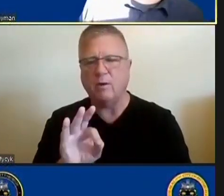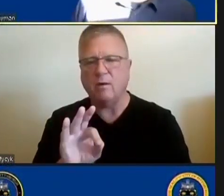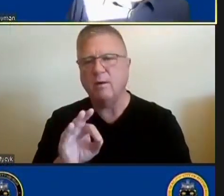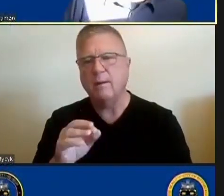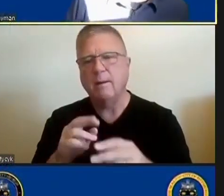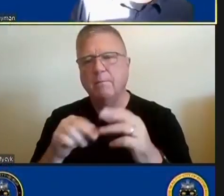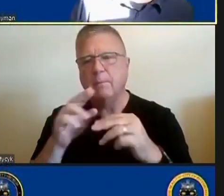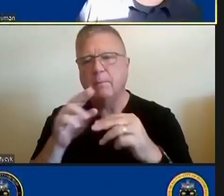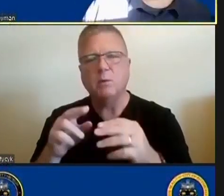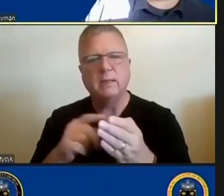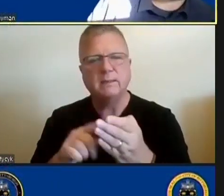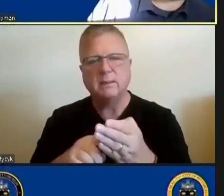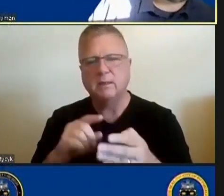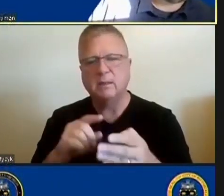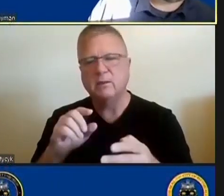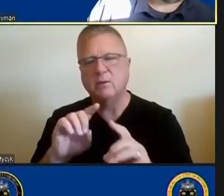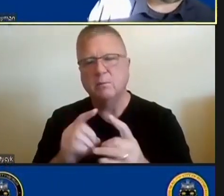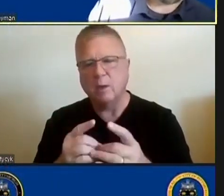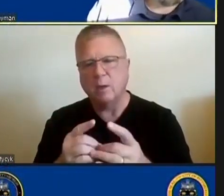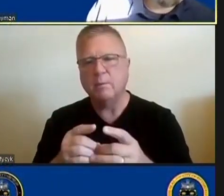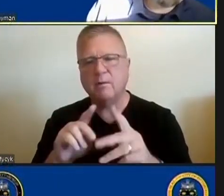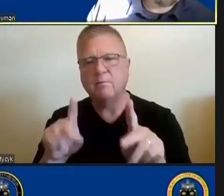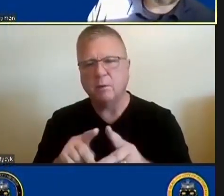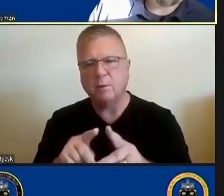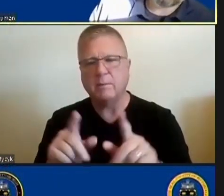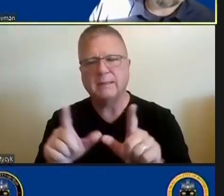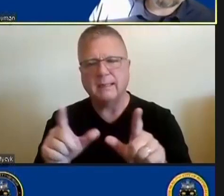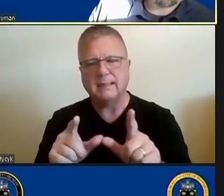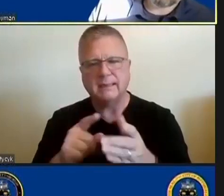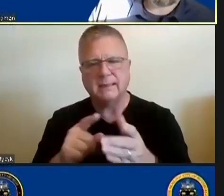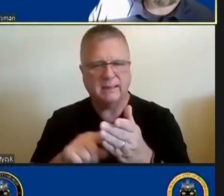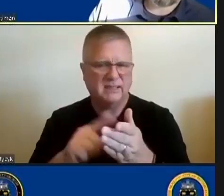Permits, Licenses, and Inspections. Next slide.